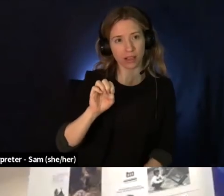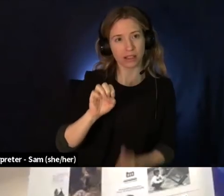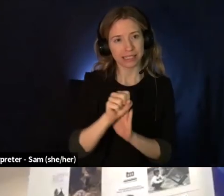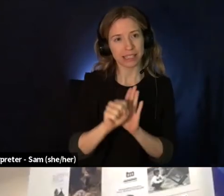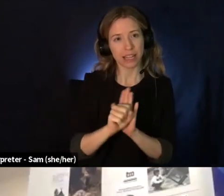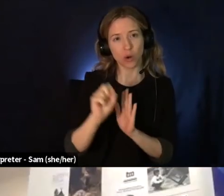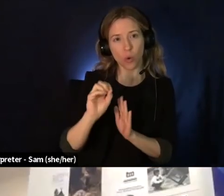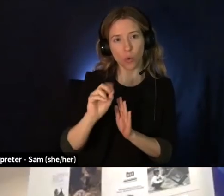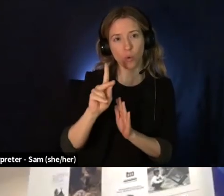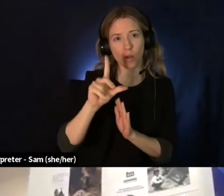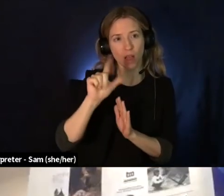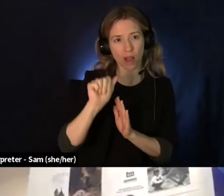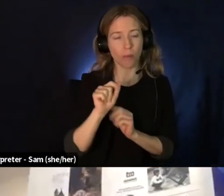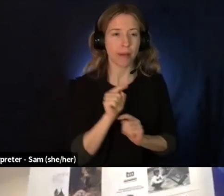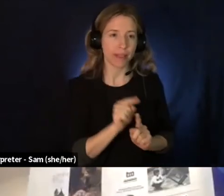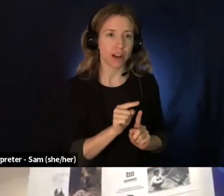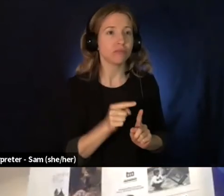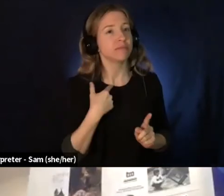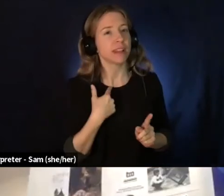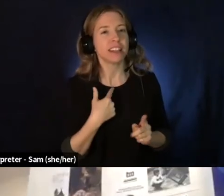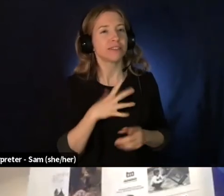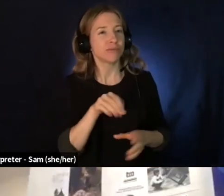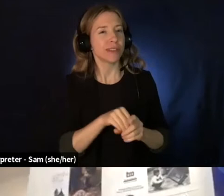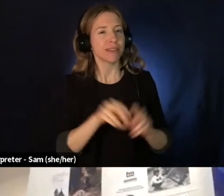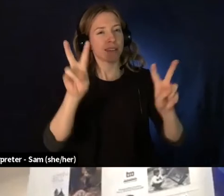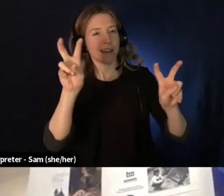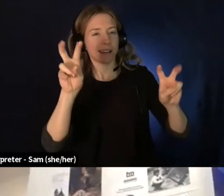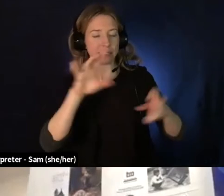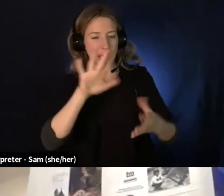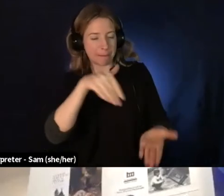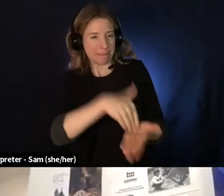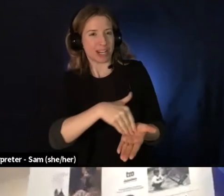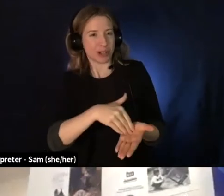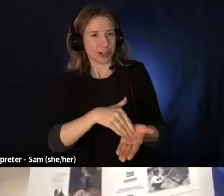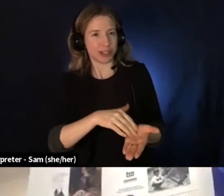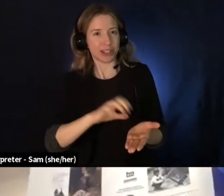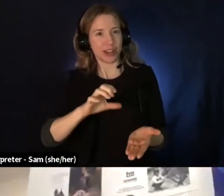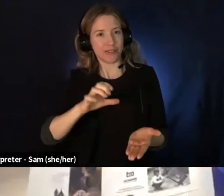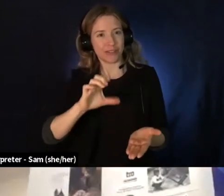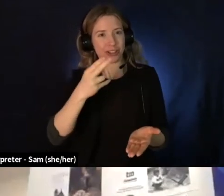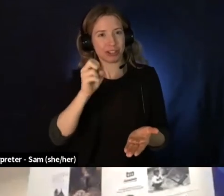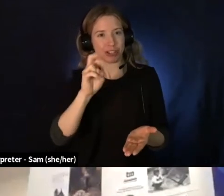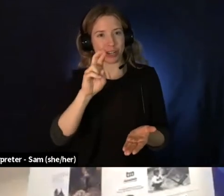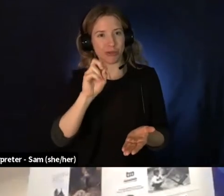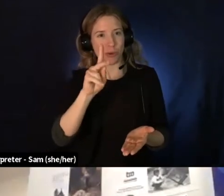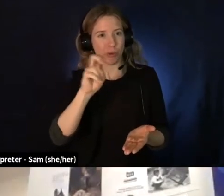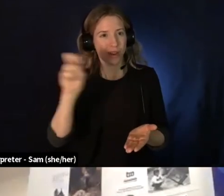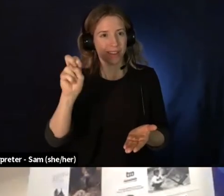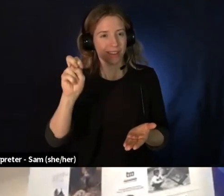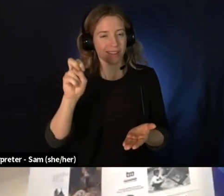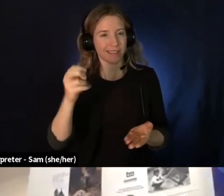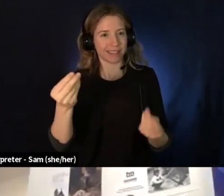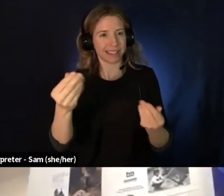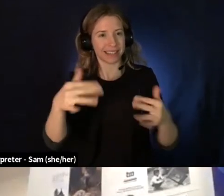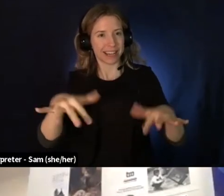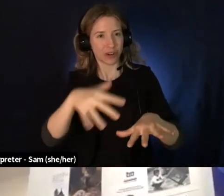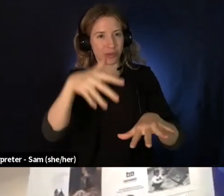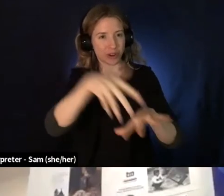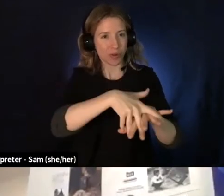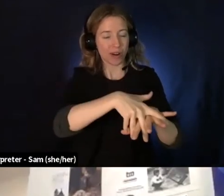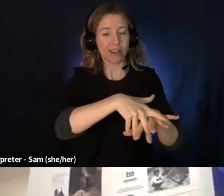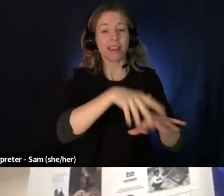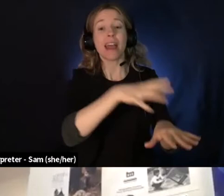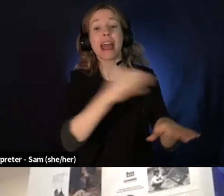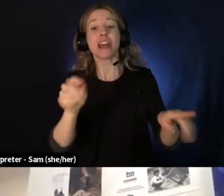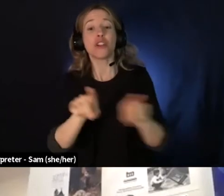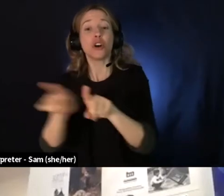heart of the Cherokee territory. And then they have a settlement over by an Anadarko